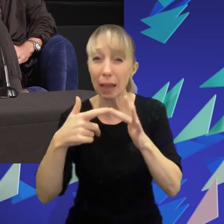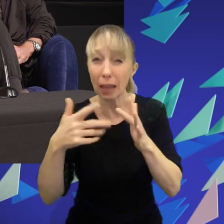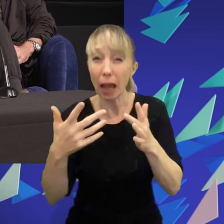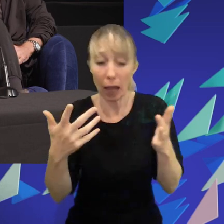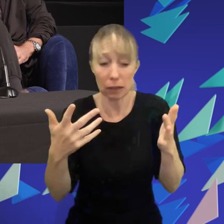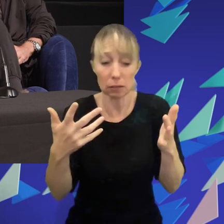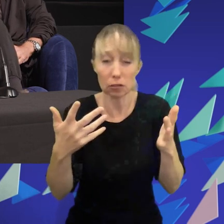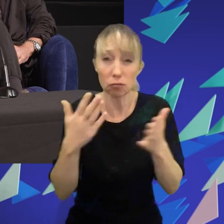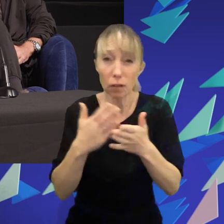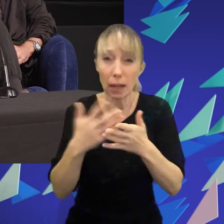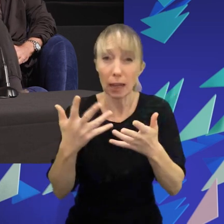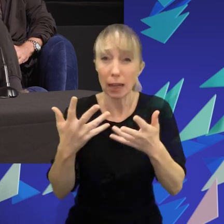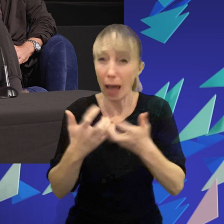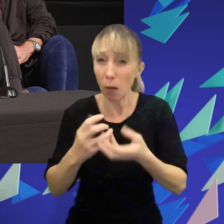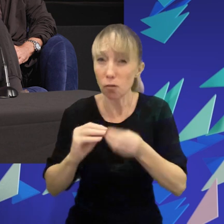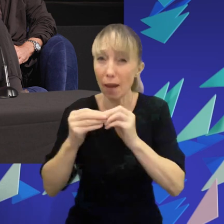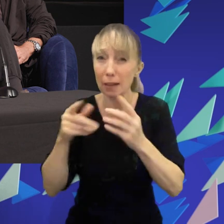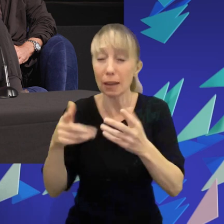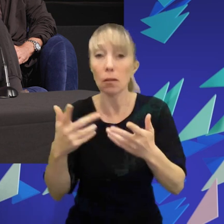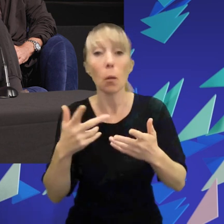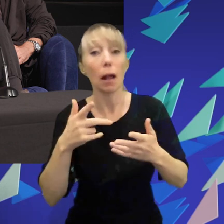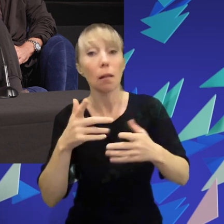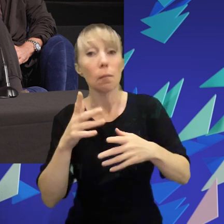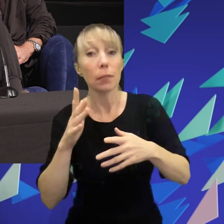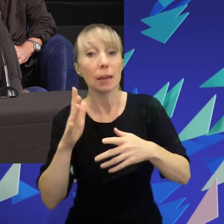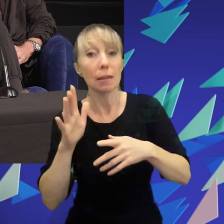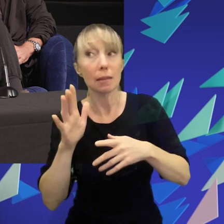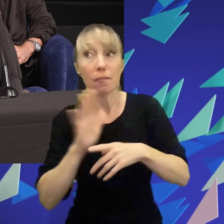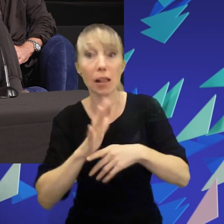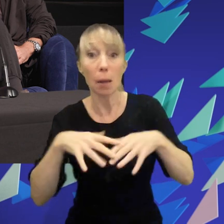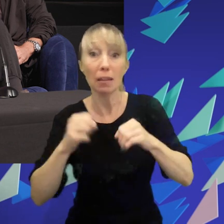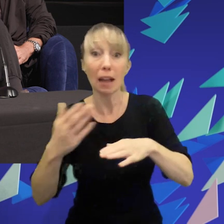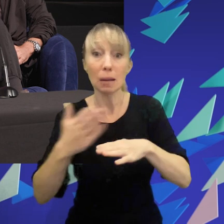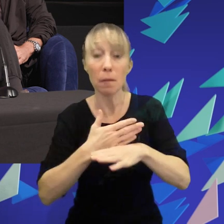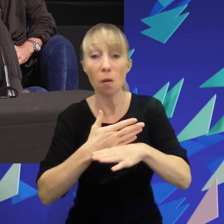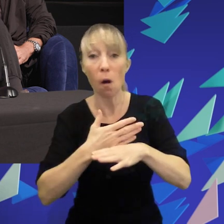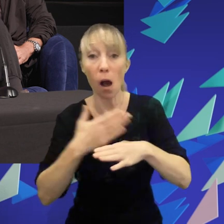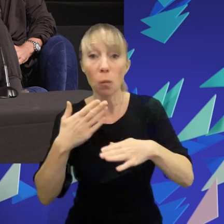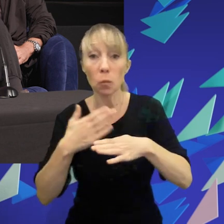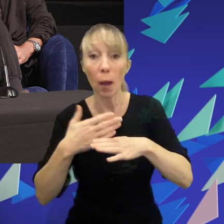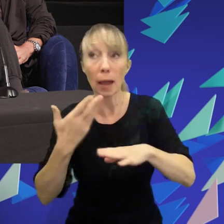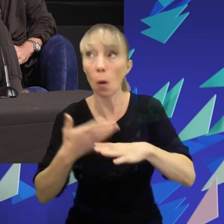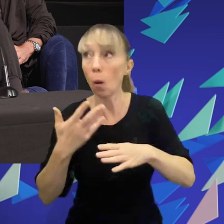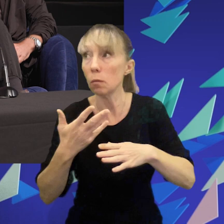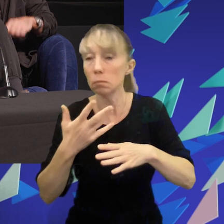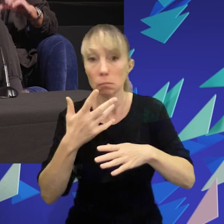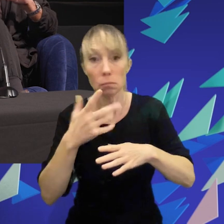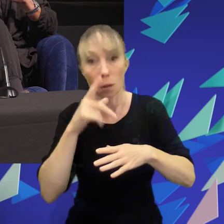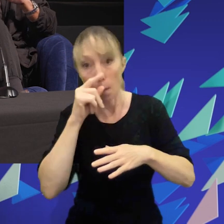before Birdman in 2010-11. I was doing a scouting location, blah, blah, blah. But it was a very